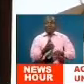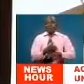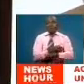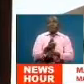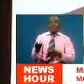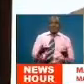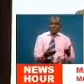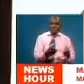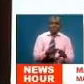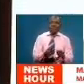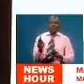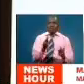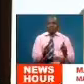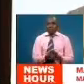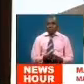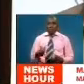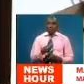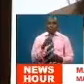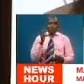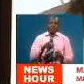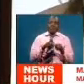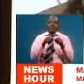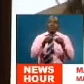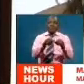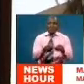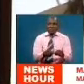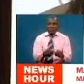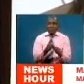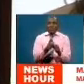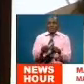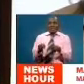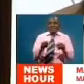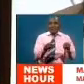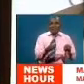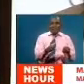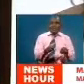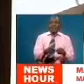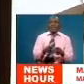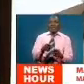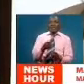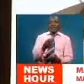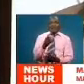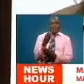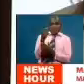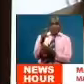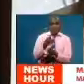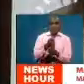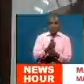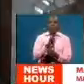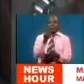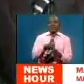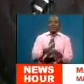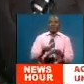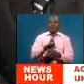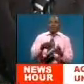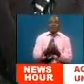service levels to the trade, we will continue with the migration of the handheld terminals used in the